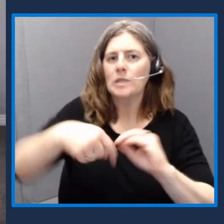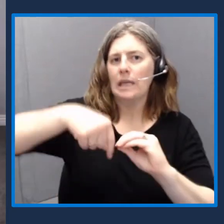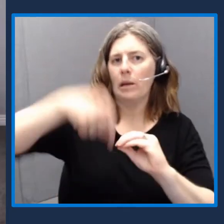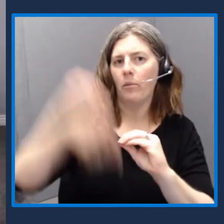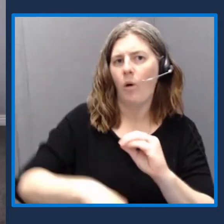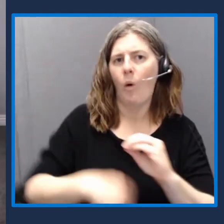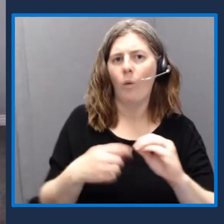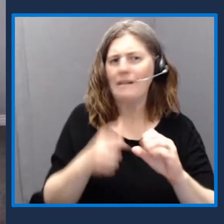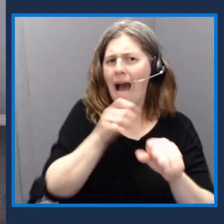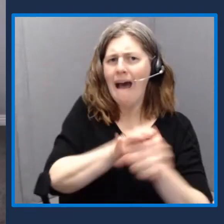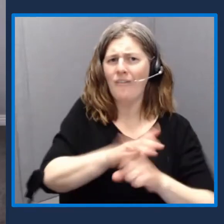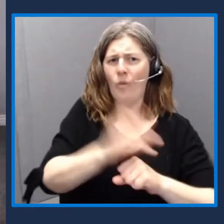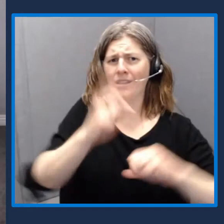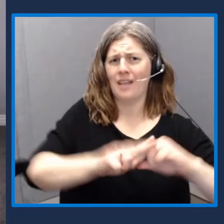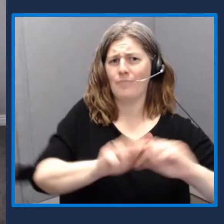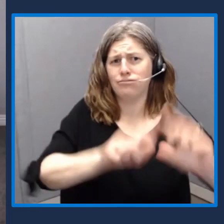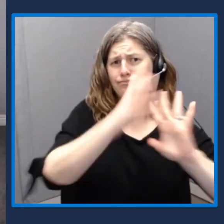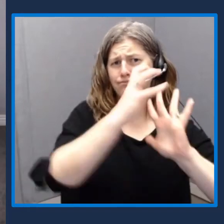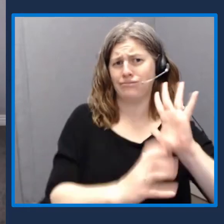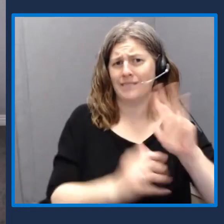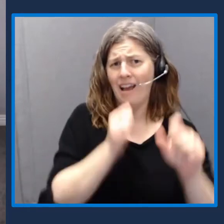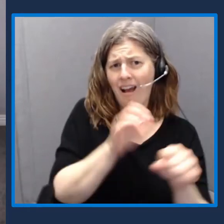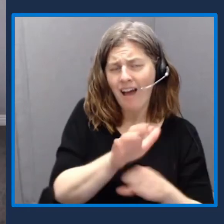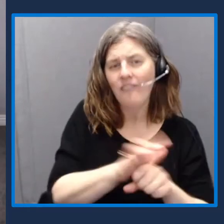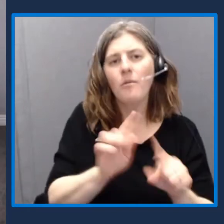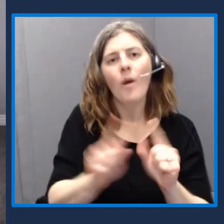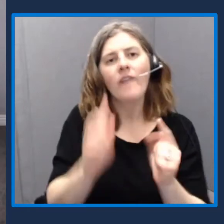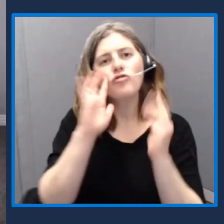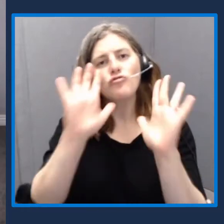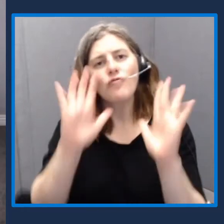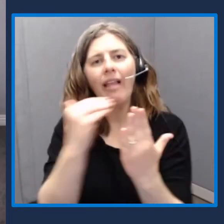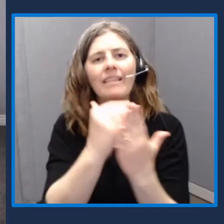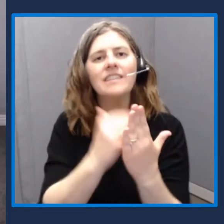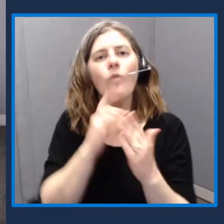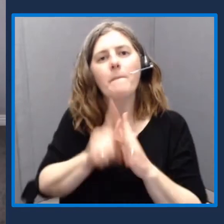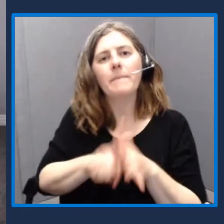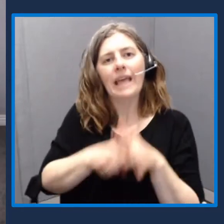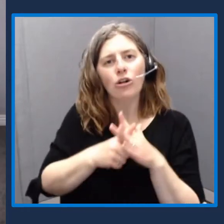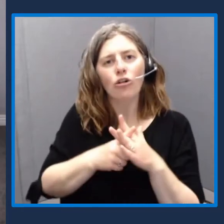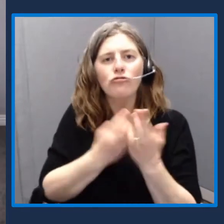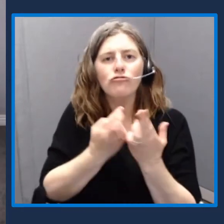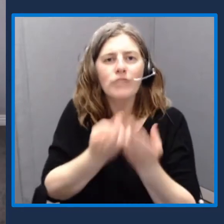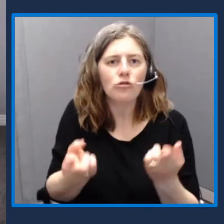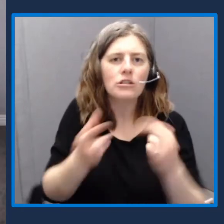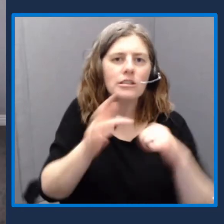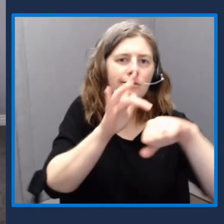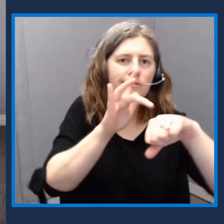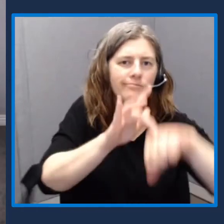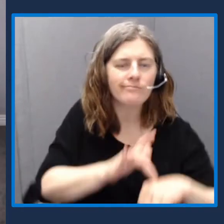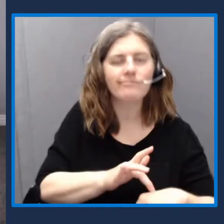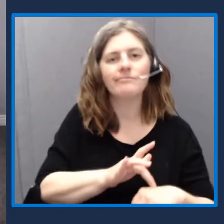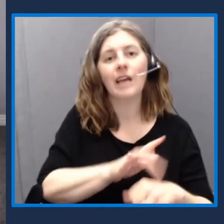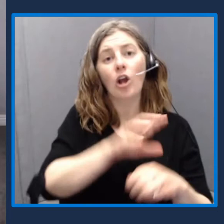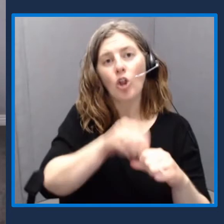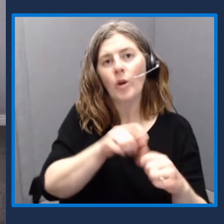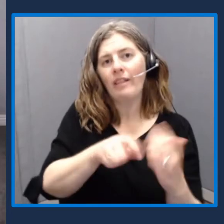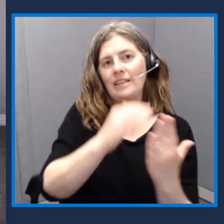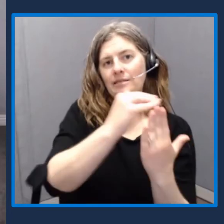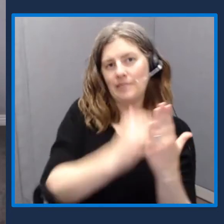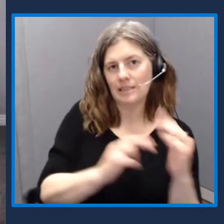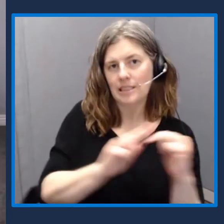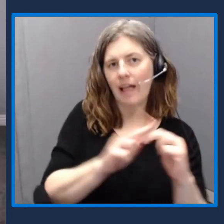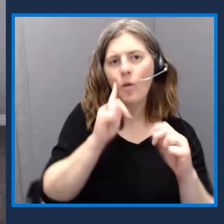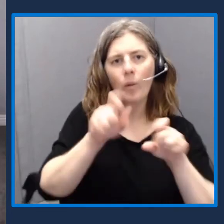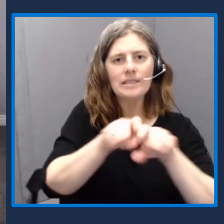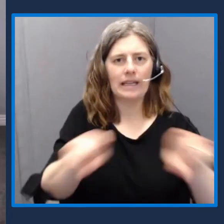slide, but we do have a great list of beginner resources included in this deck to send